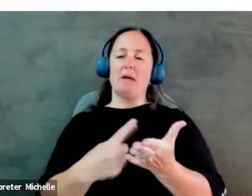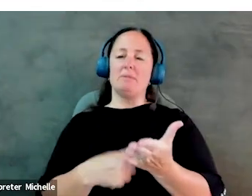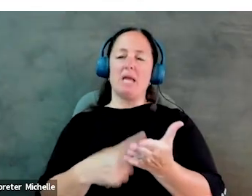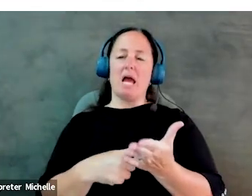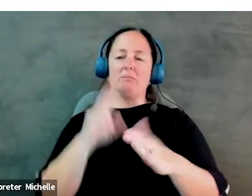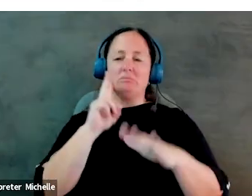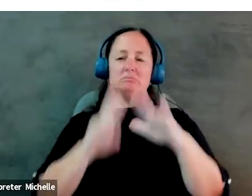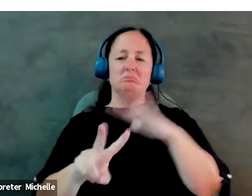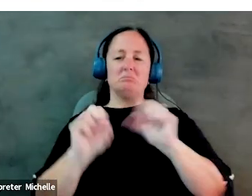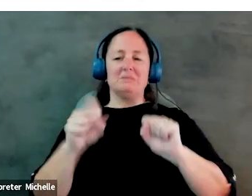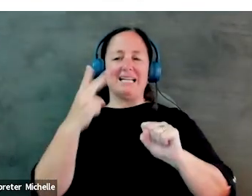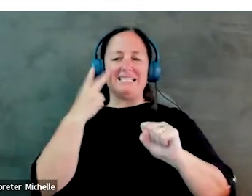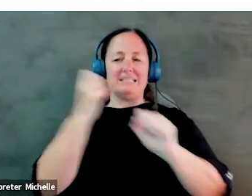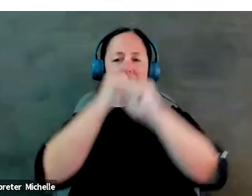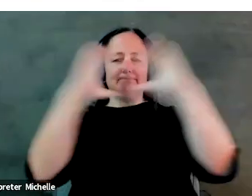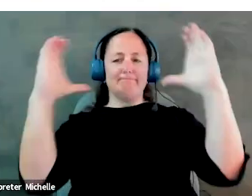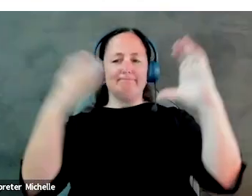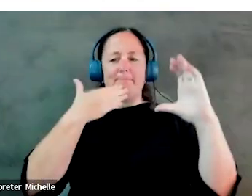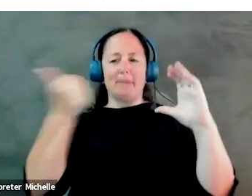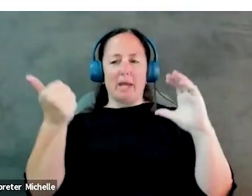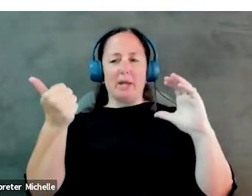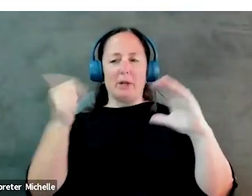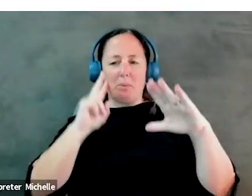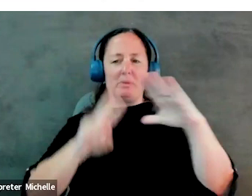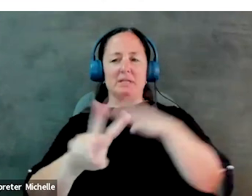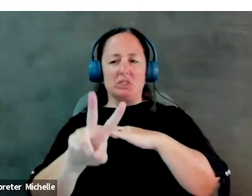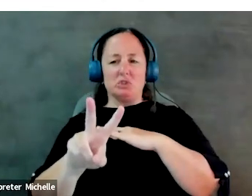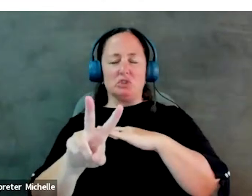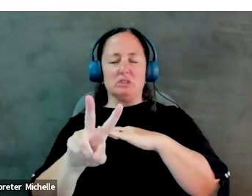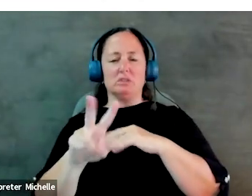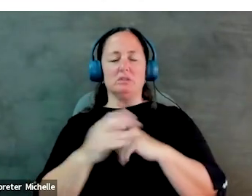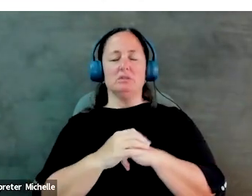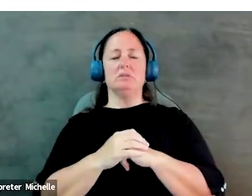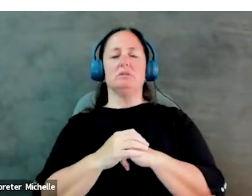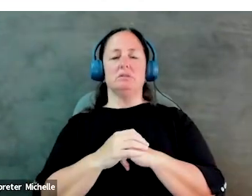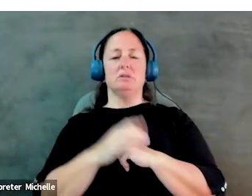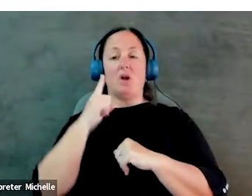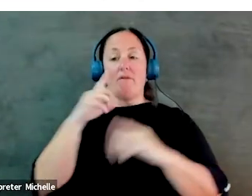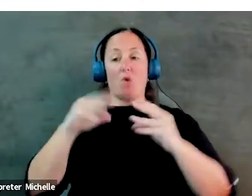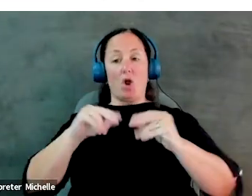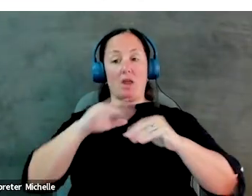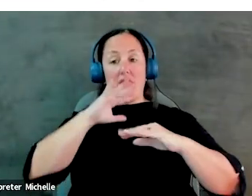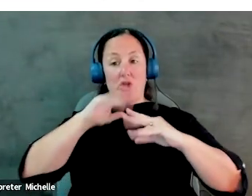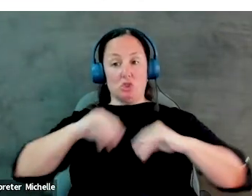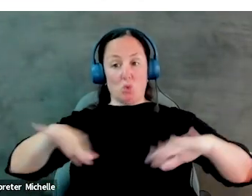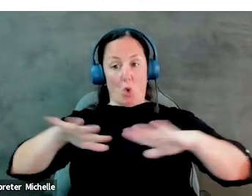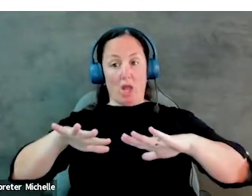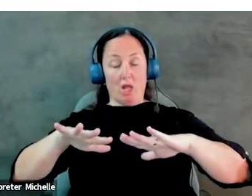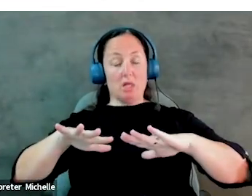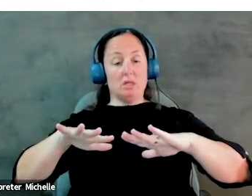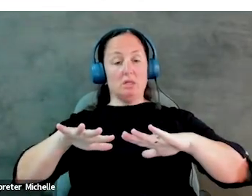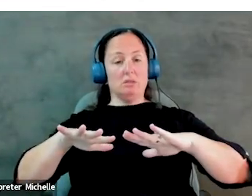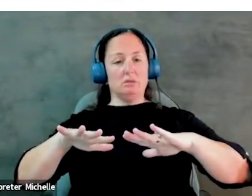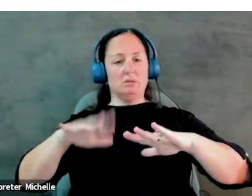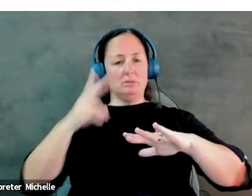is sometimes able to give us a better prediction or forecast, and that for soil,